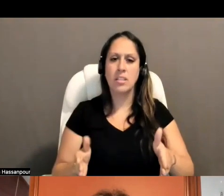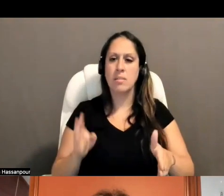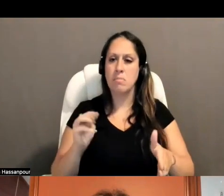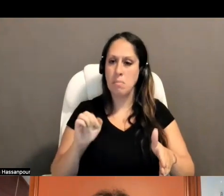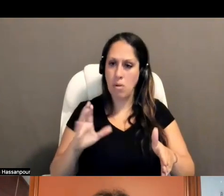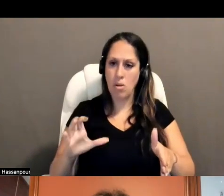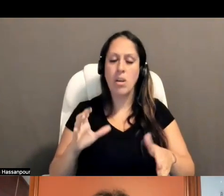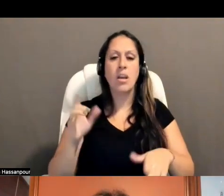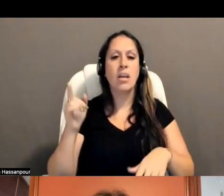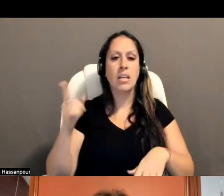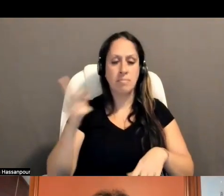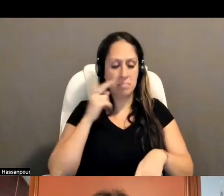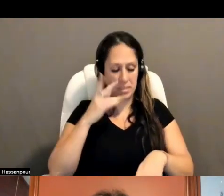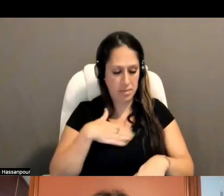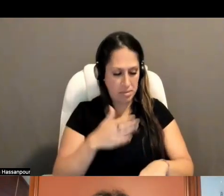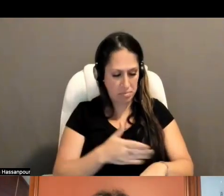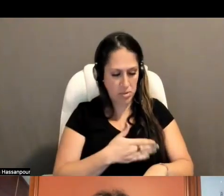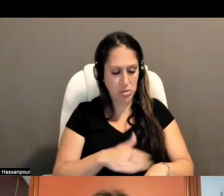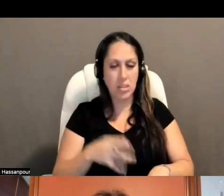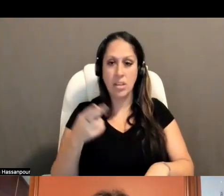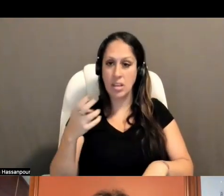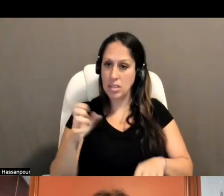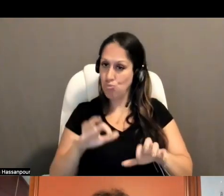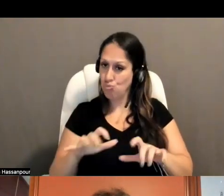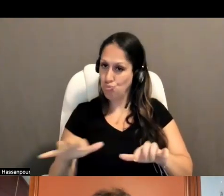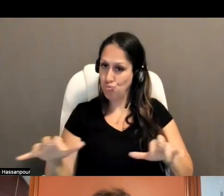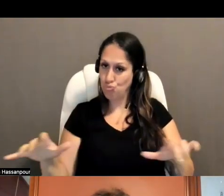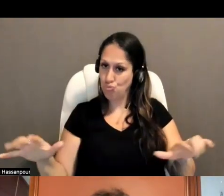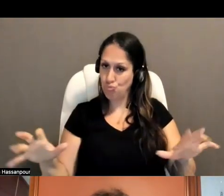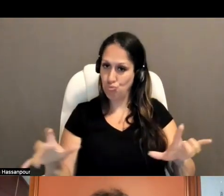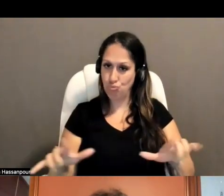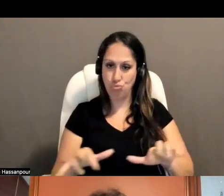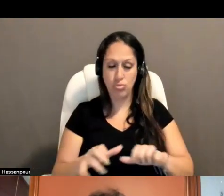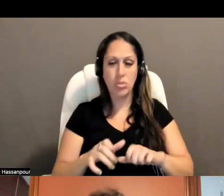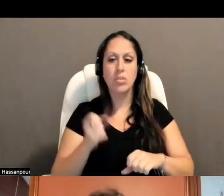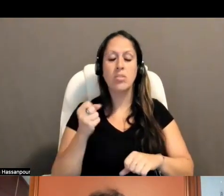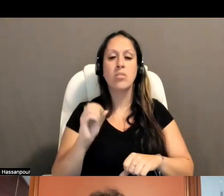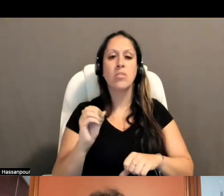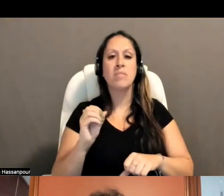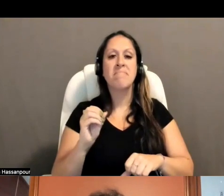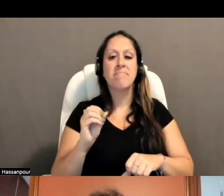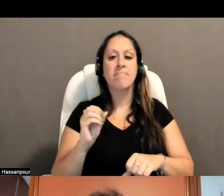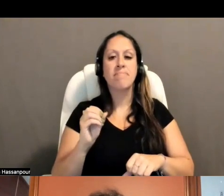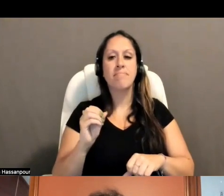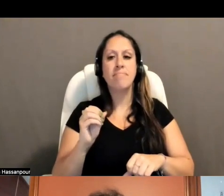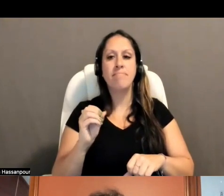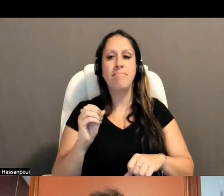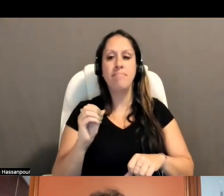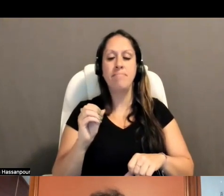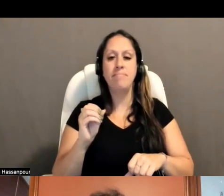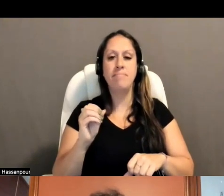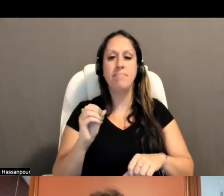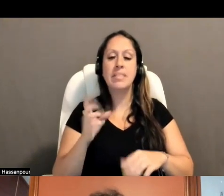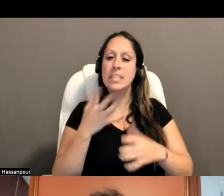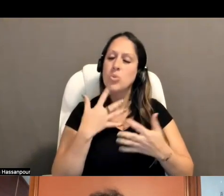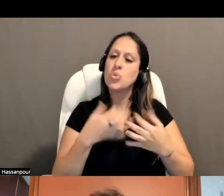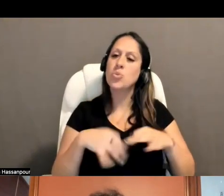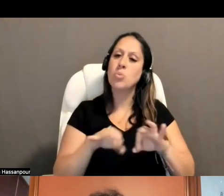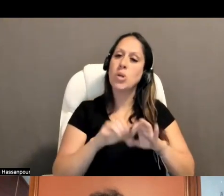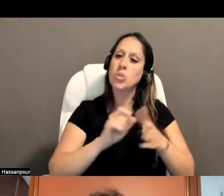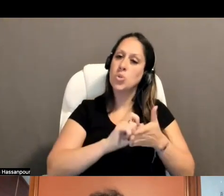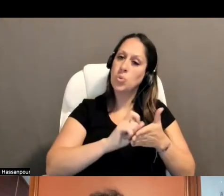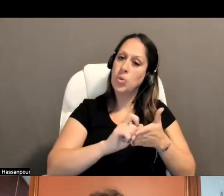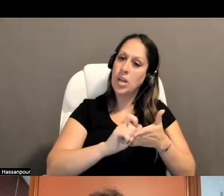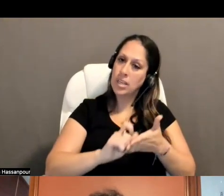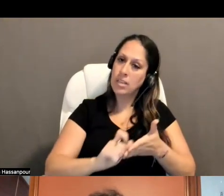and he has seen my music and he has played it on the piano. So, it's important to write it